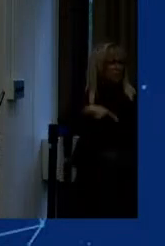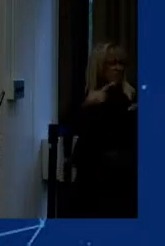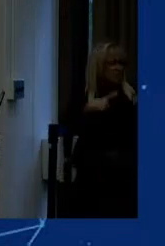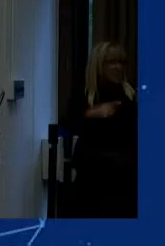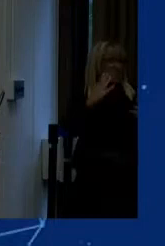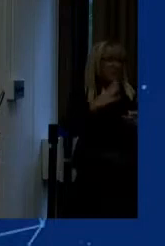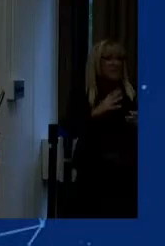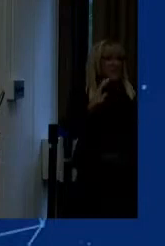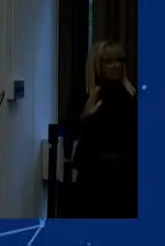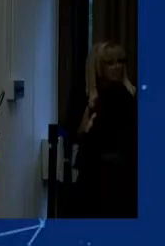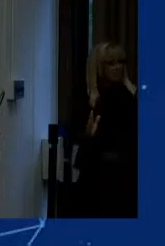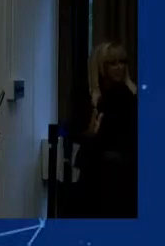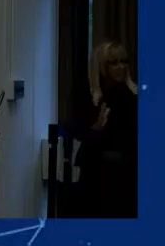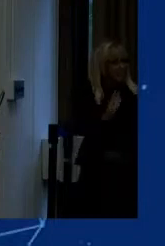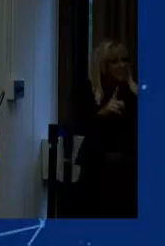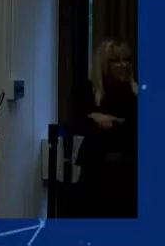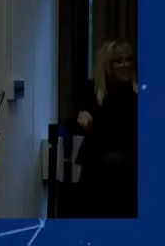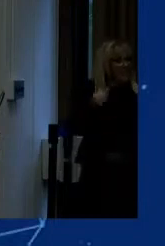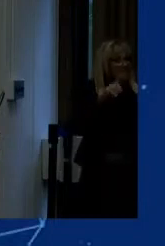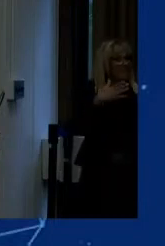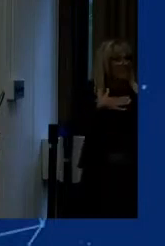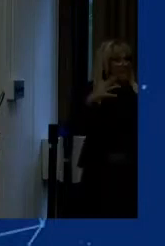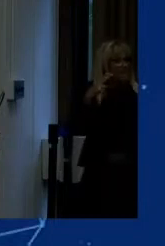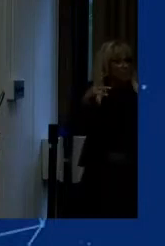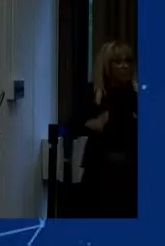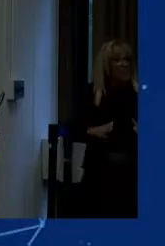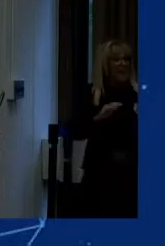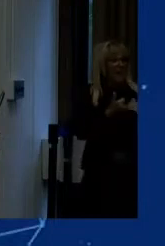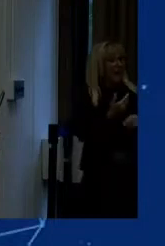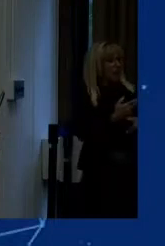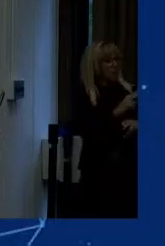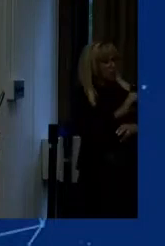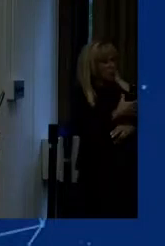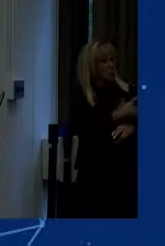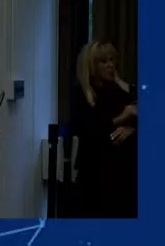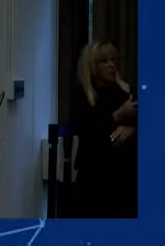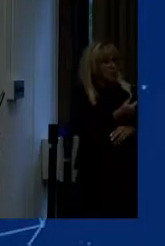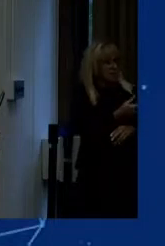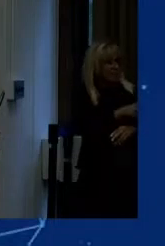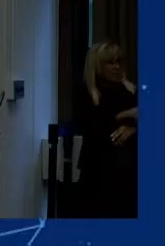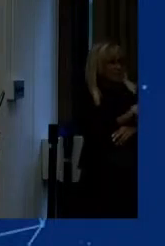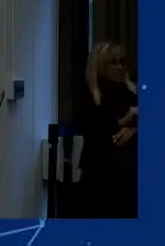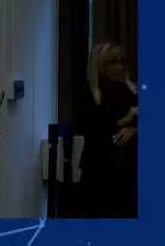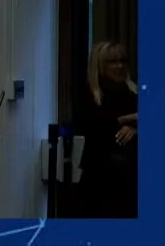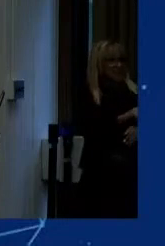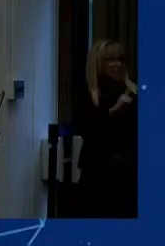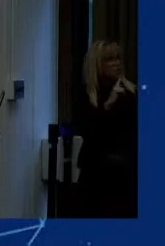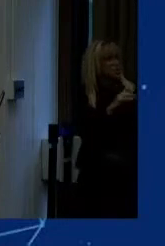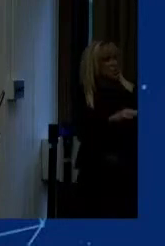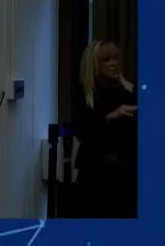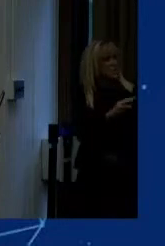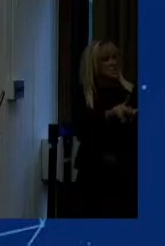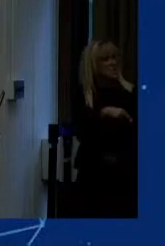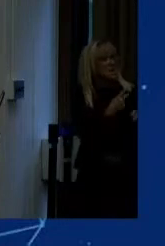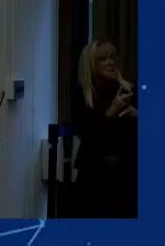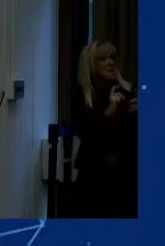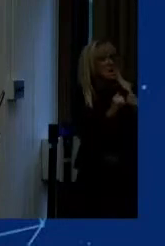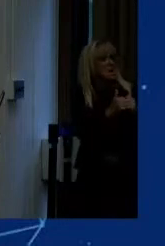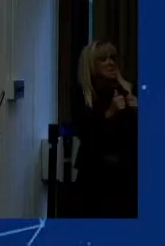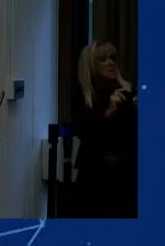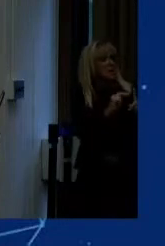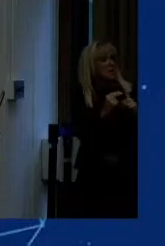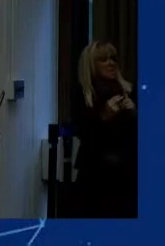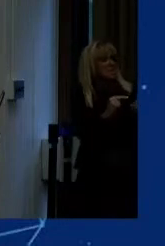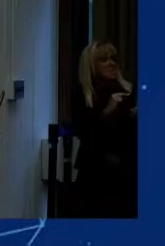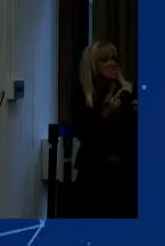my historians to look at, is how can you use ChatGPT to determine how, you know, what kinds of competing views are out there